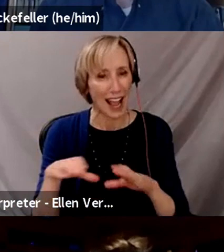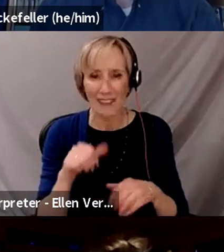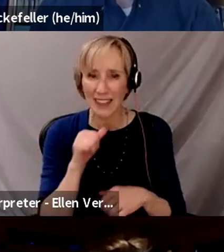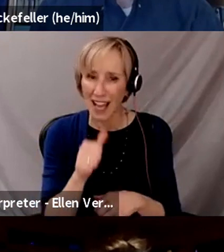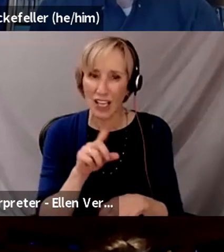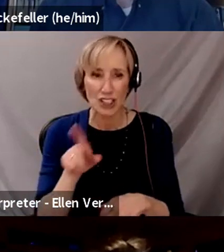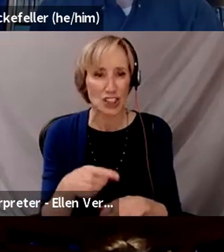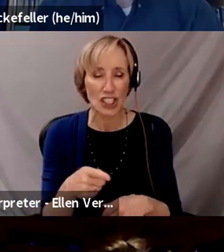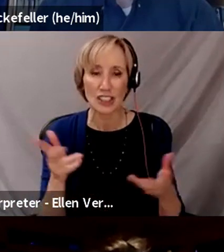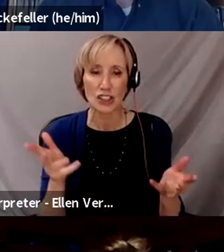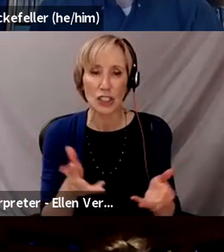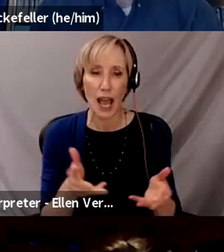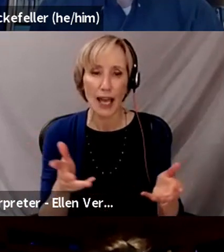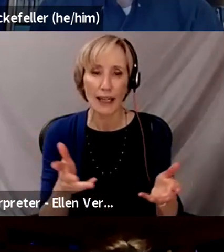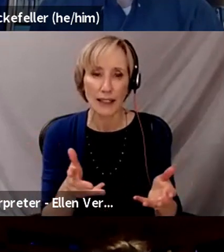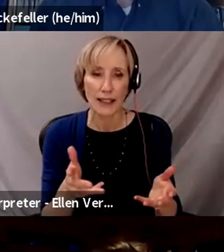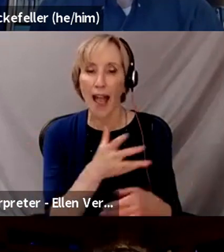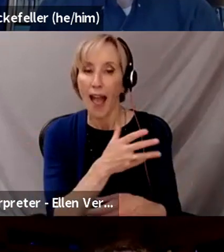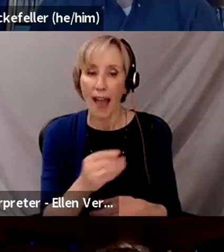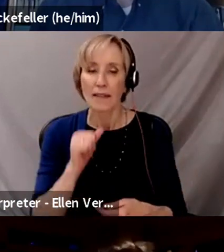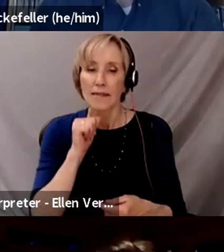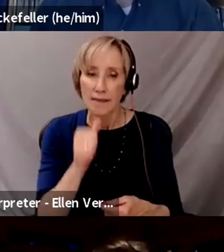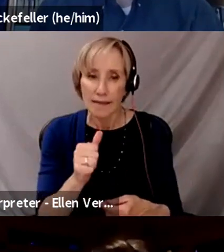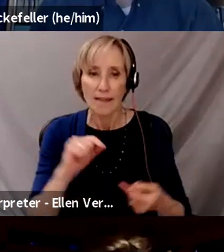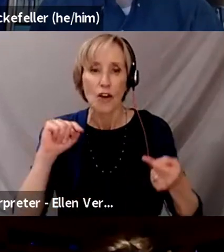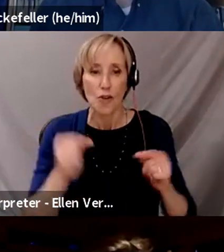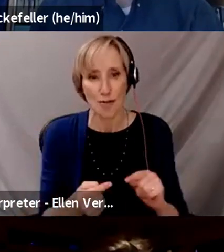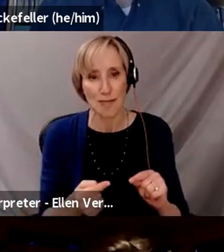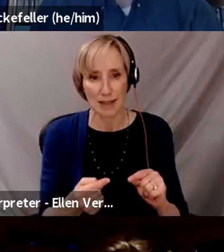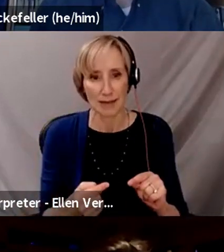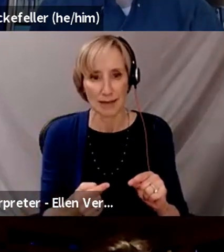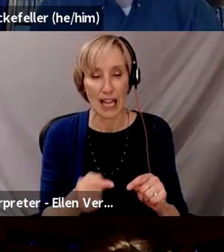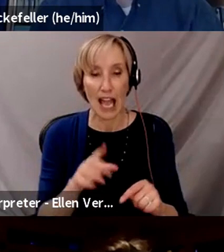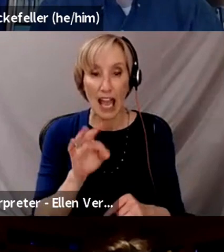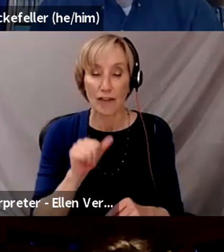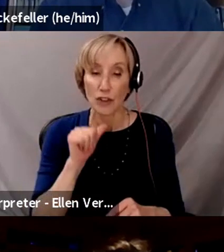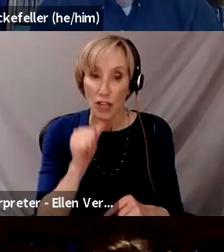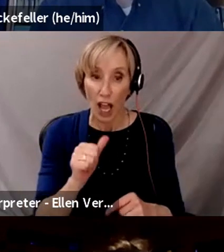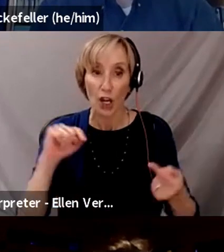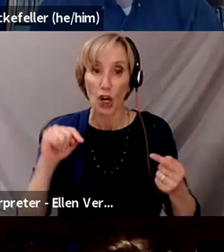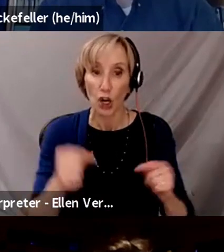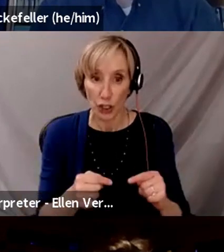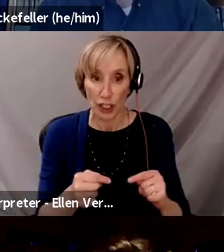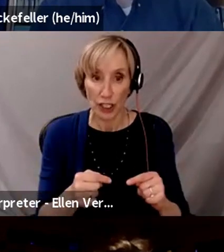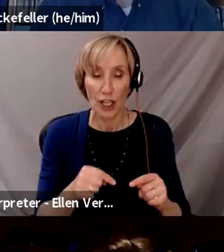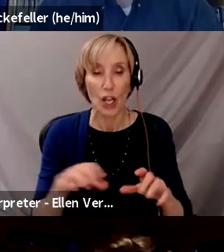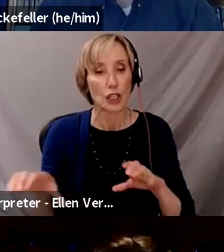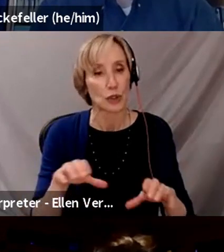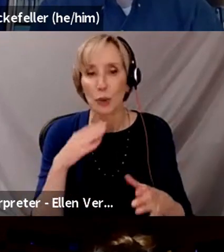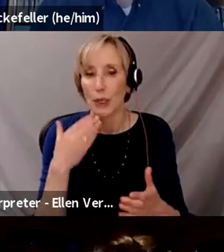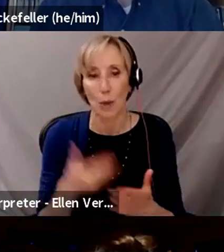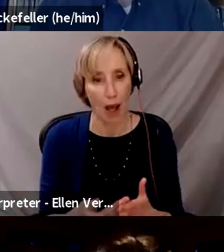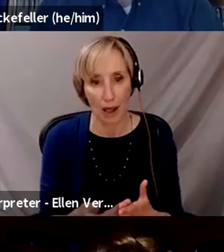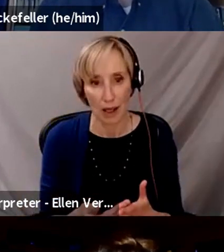more about not harming, frankly, like, because if you're not doing harm, you're actually doing better